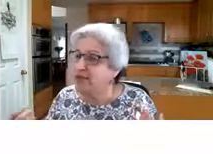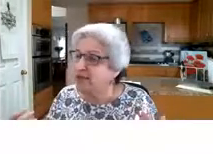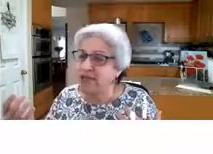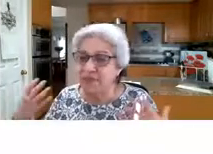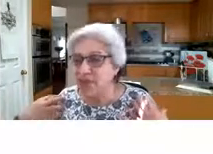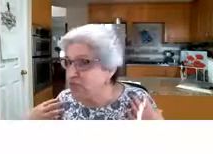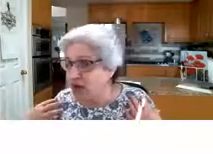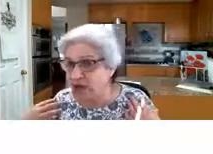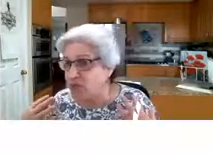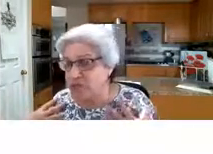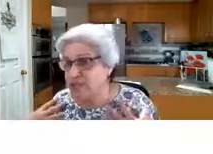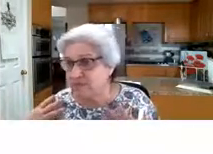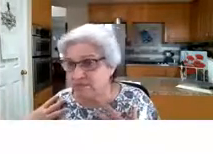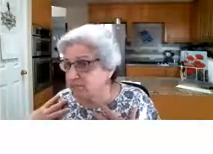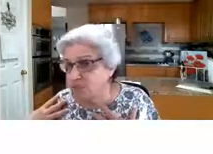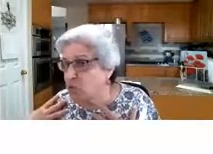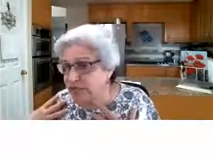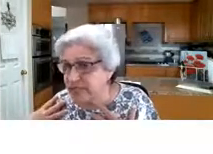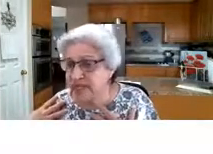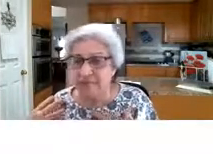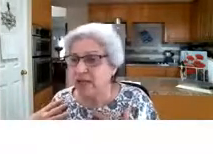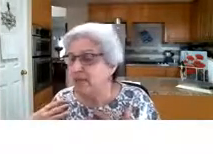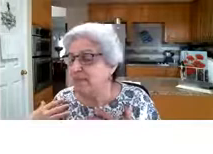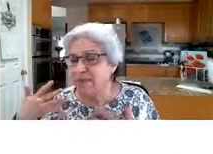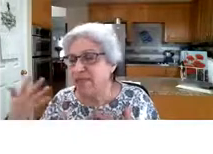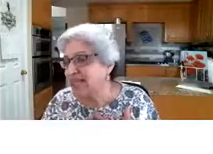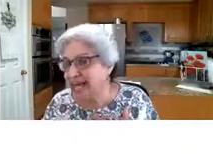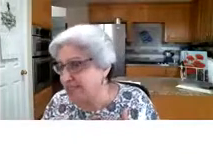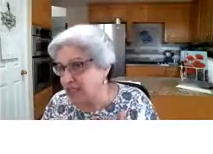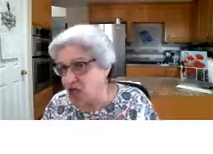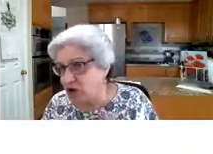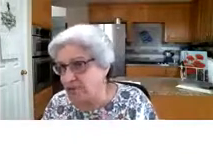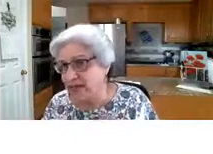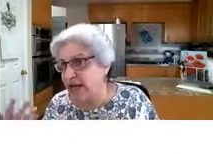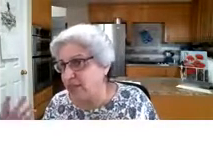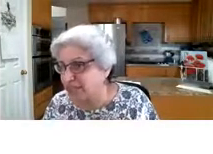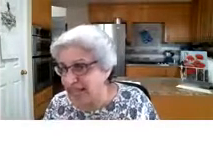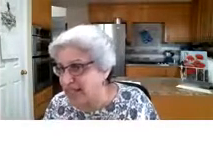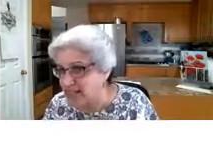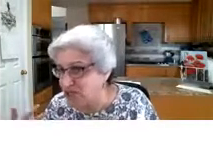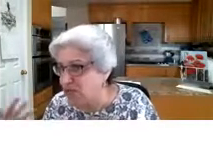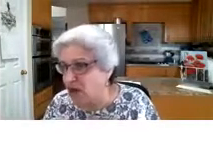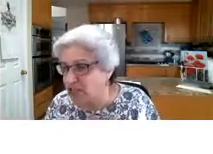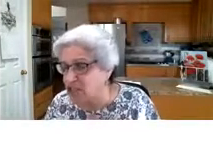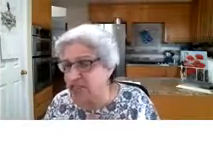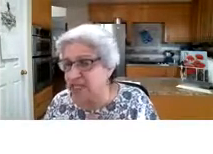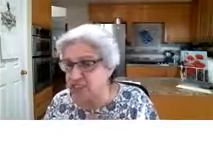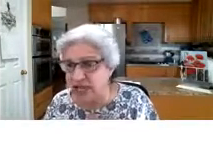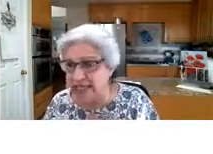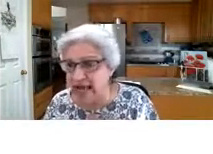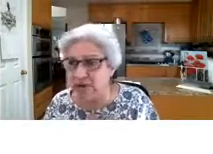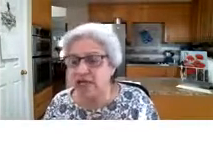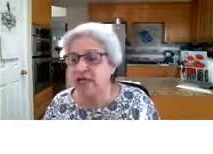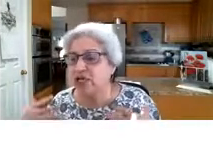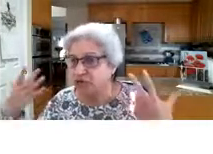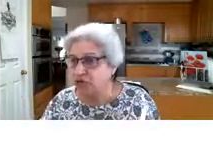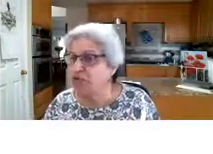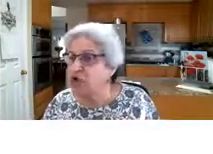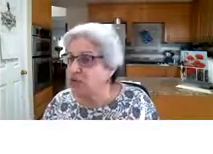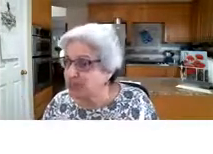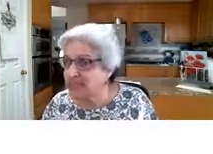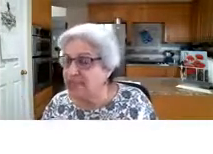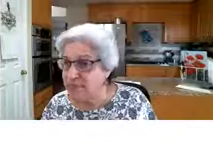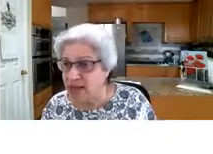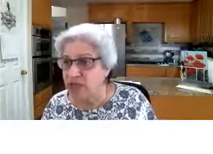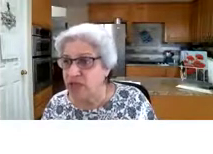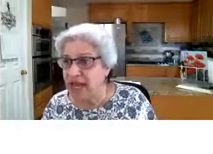effect, maybe you thought it was worrisome, maybe it lasted longer than a couple days and you thought it should get checked out, so you